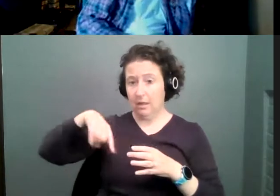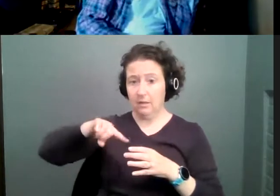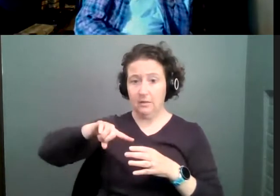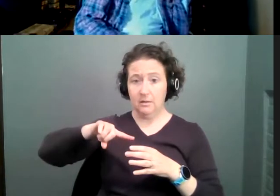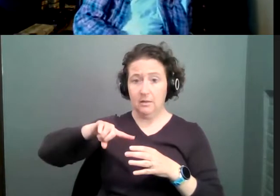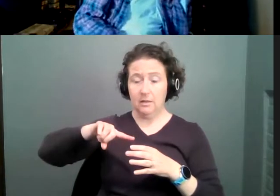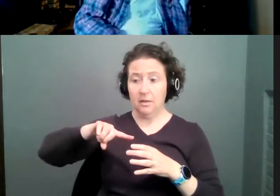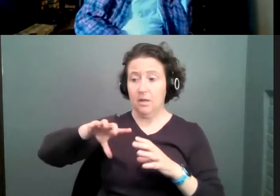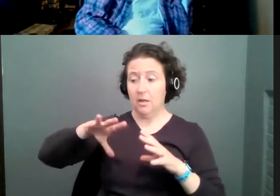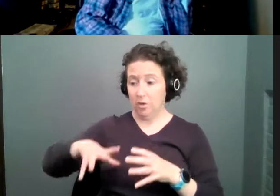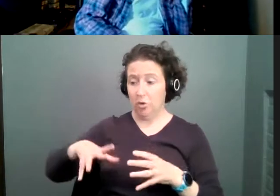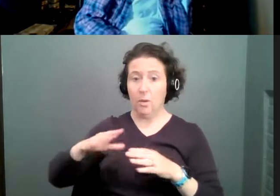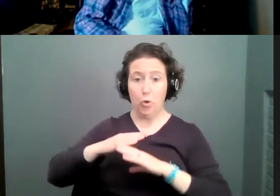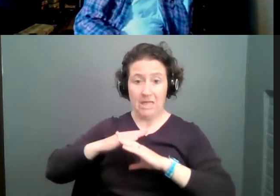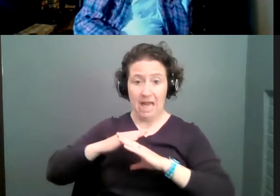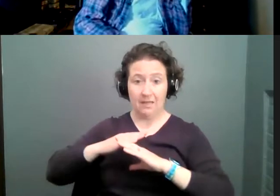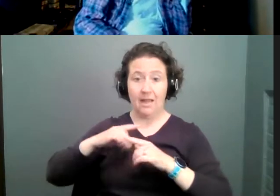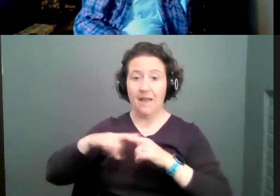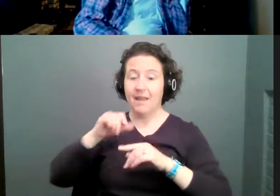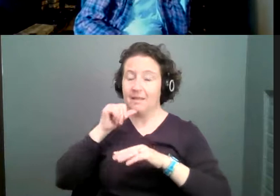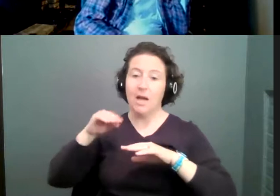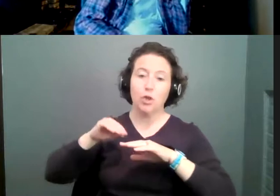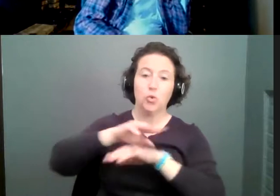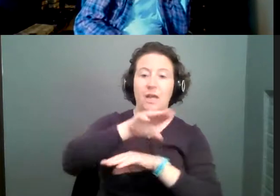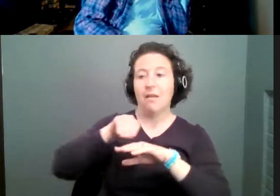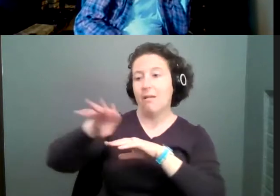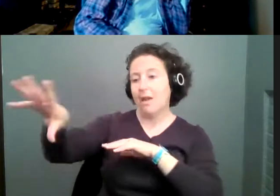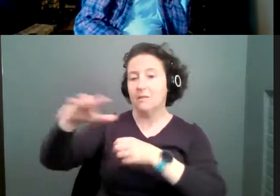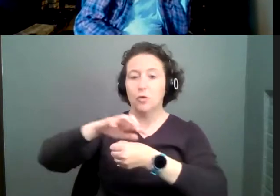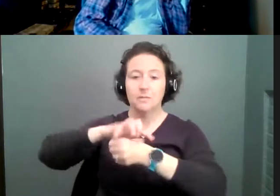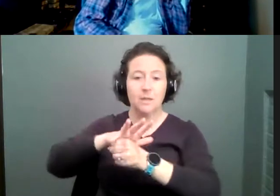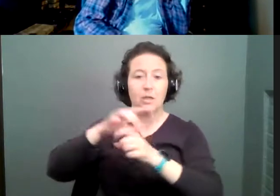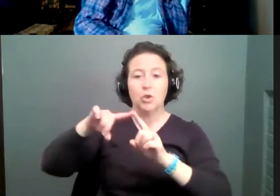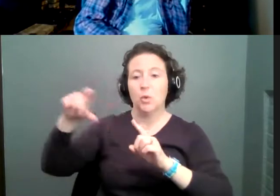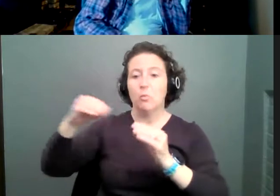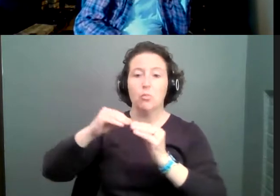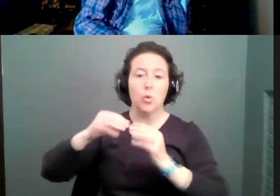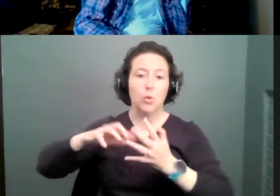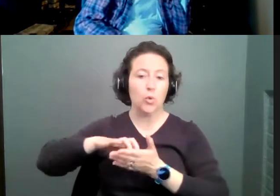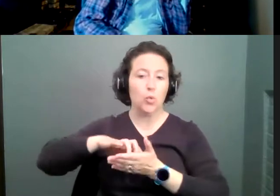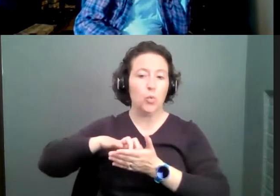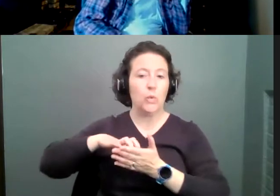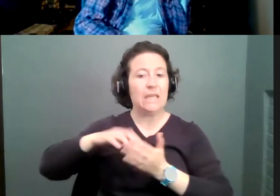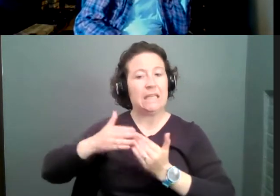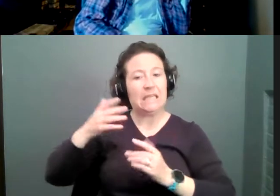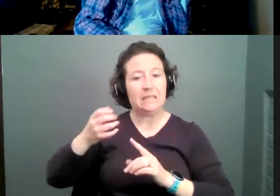transmit the infection then to our more vulnerable patient population, which is